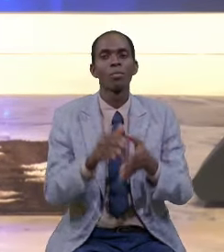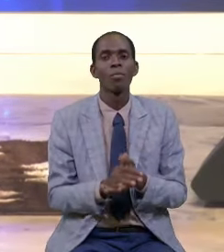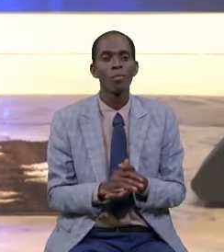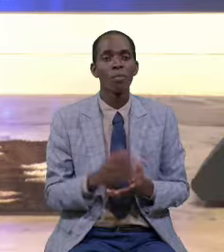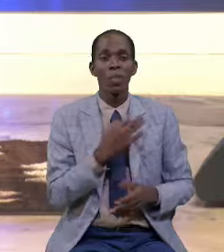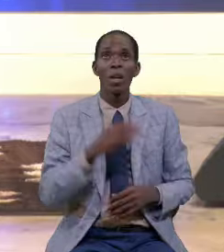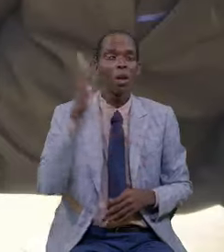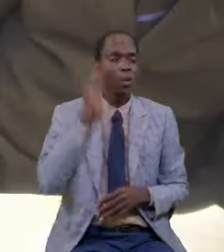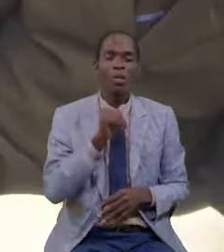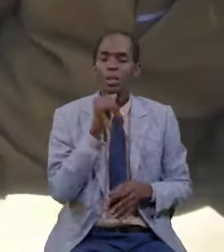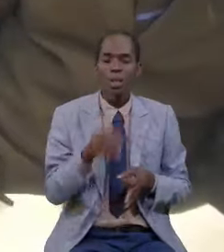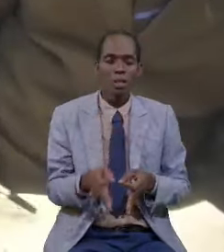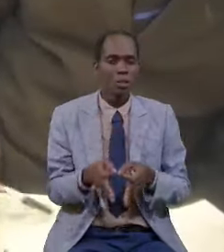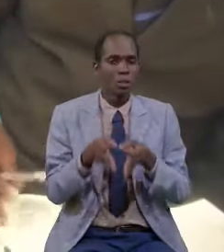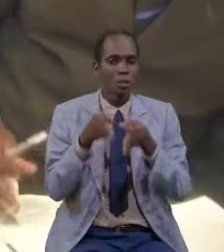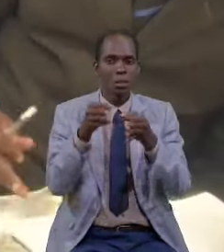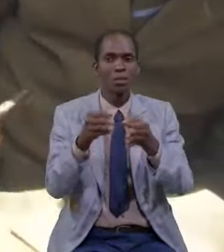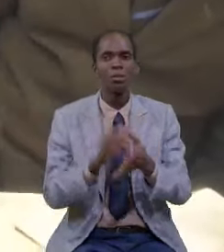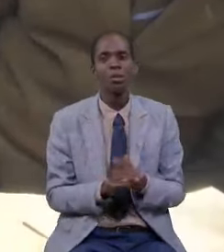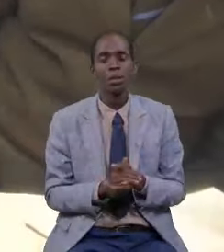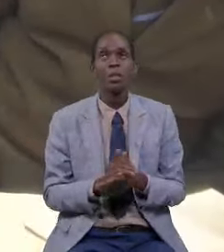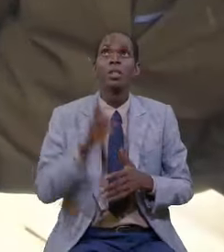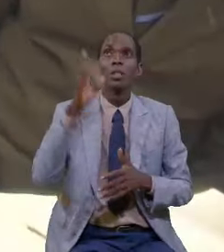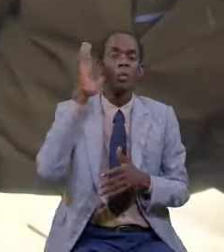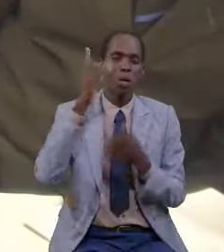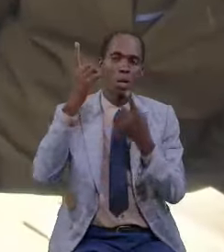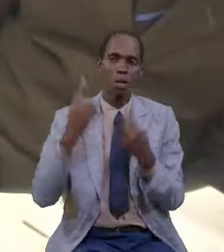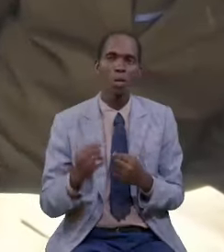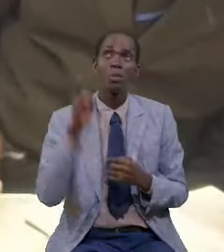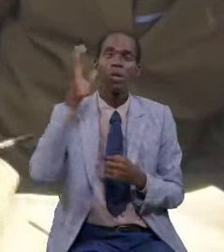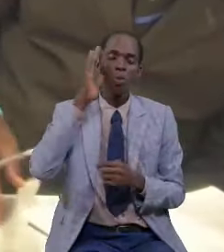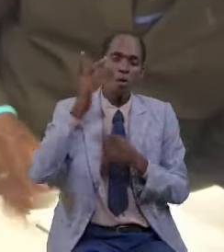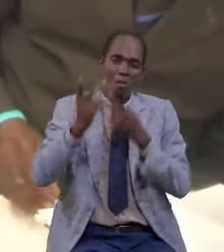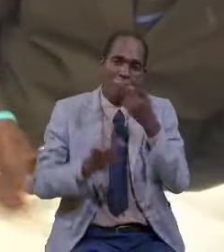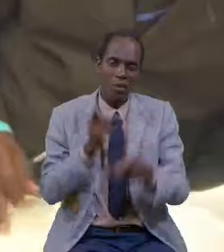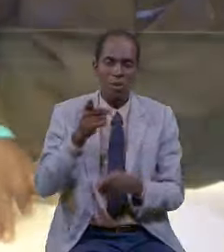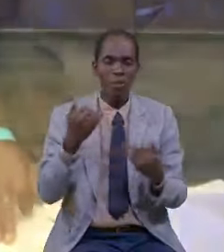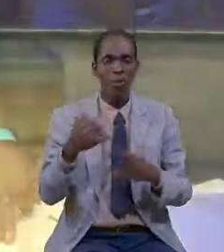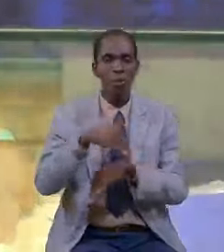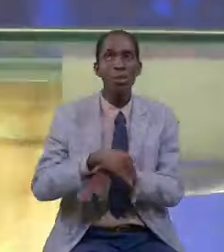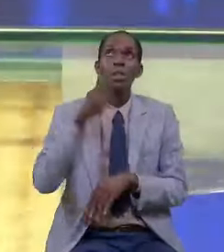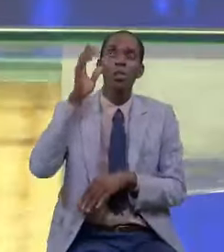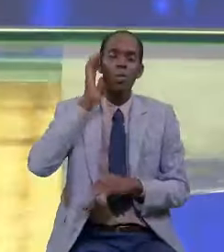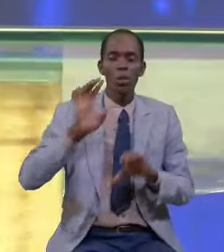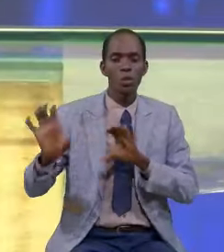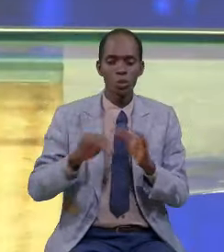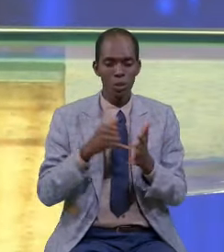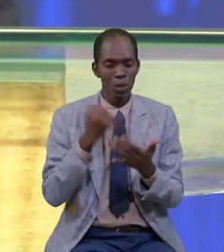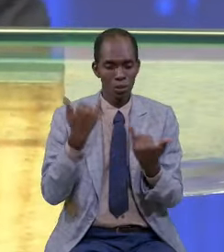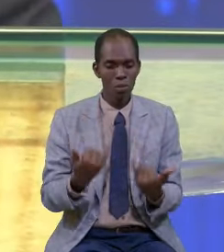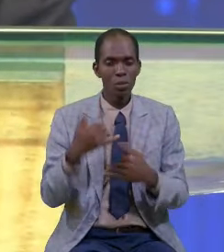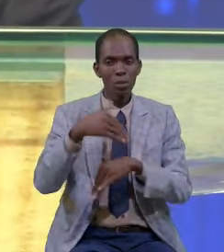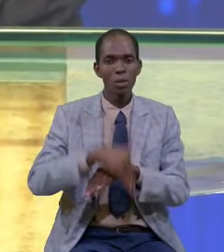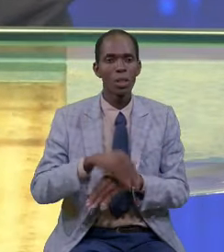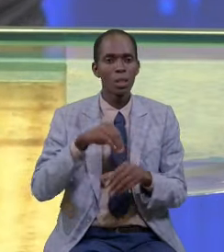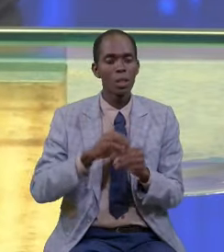not tarry. He will come. He'll visit you tonight. He will do it tonight. Matthew